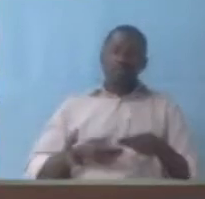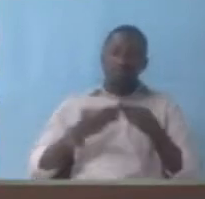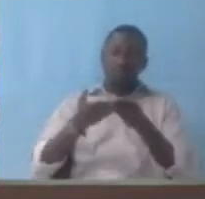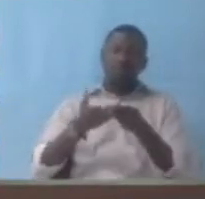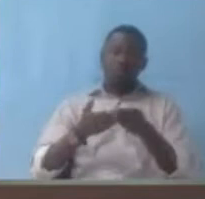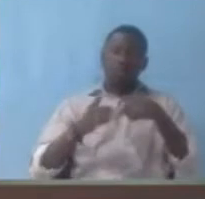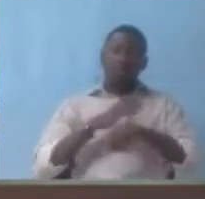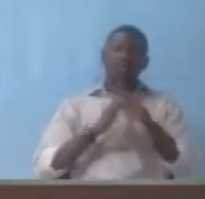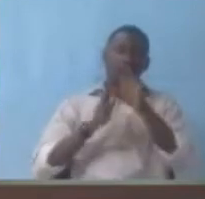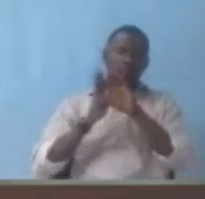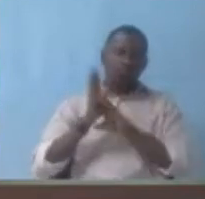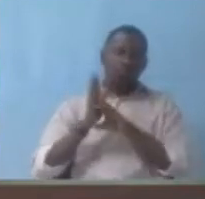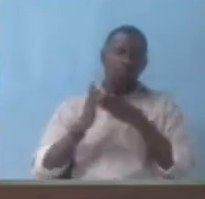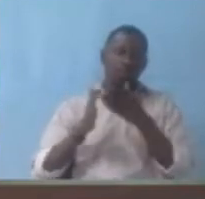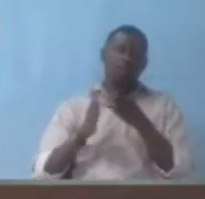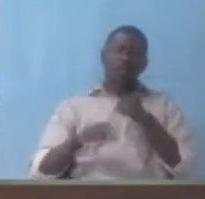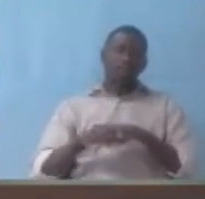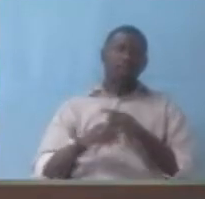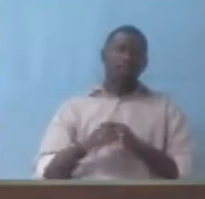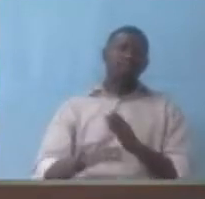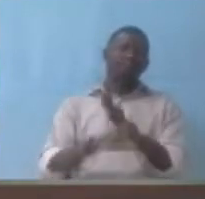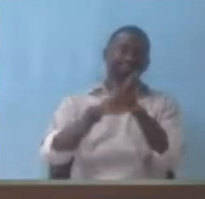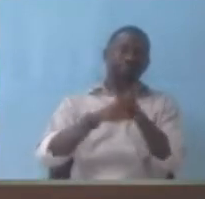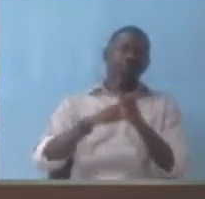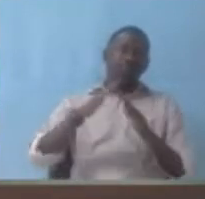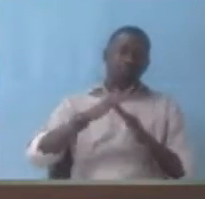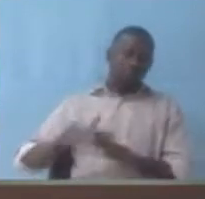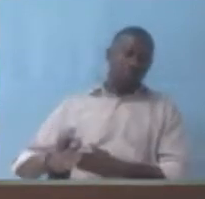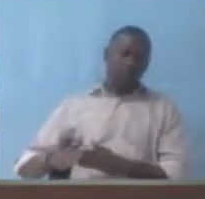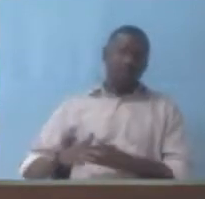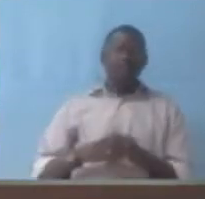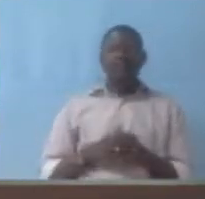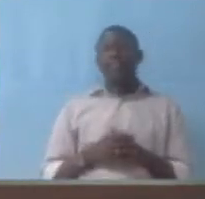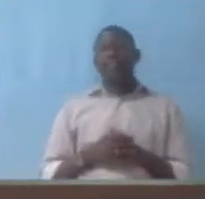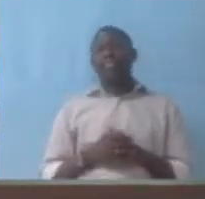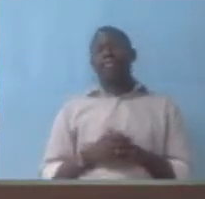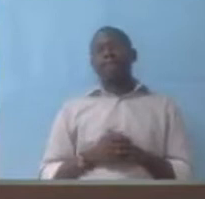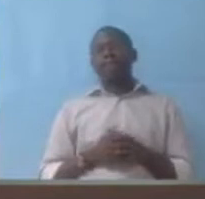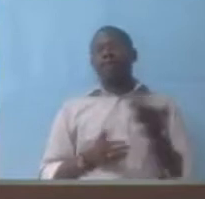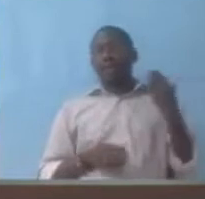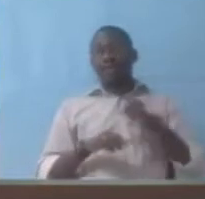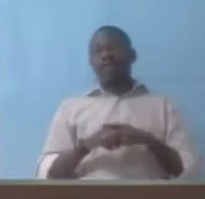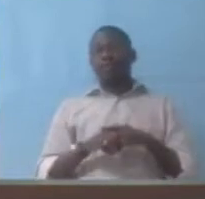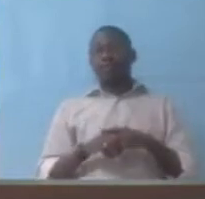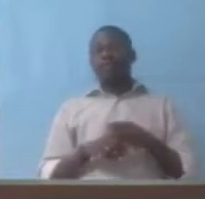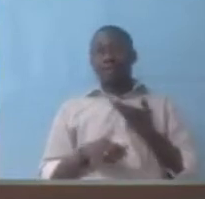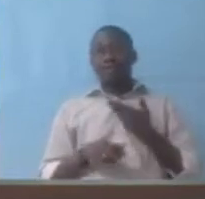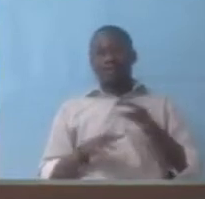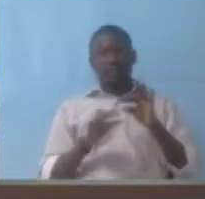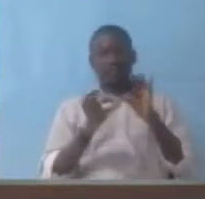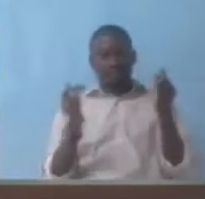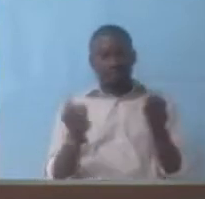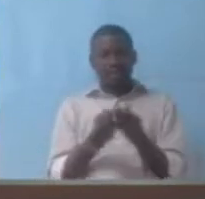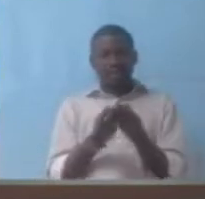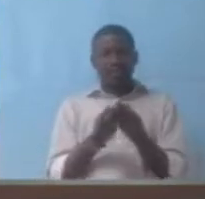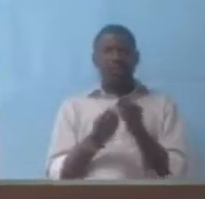of the constitution. Wale nata sarto luden menketa hadamaya nyanto la kunyalti. By then there was a team that was advising,